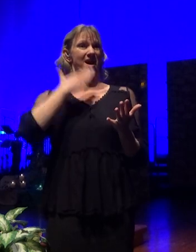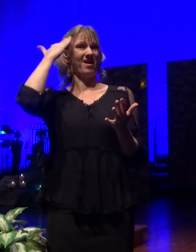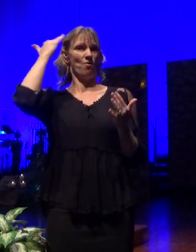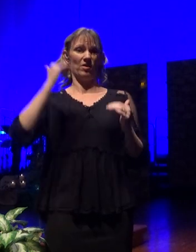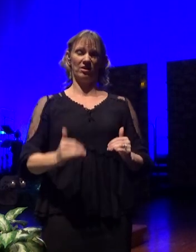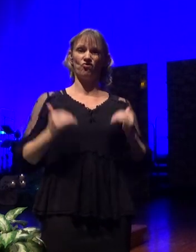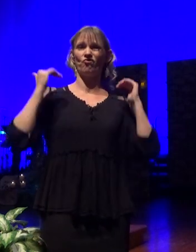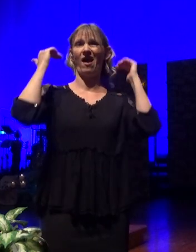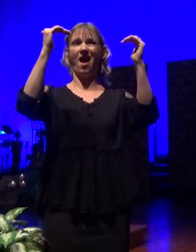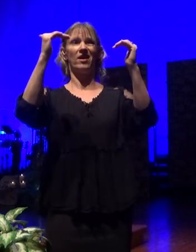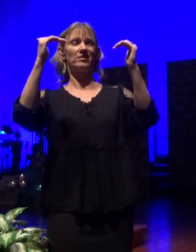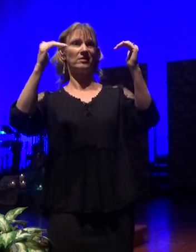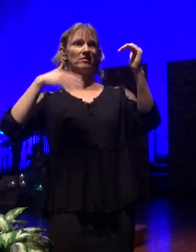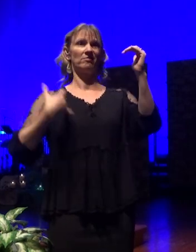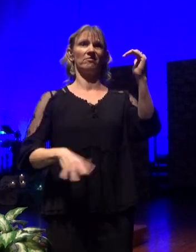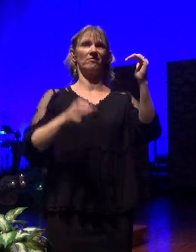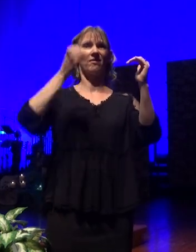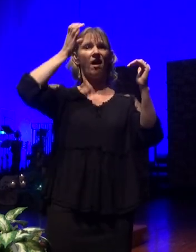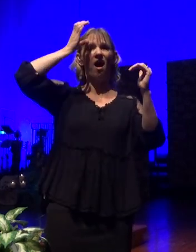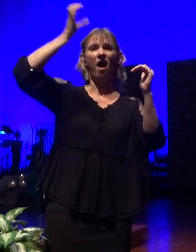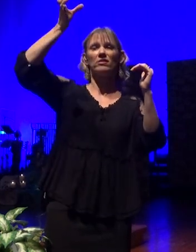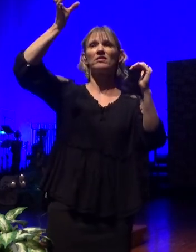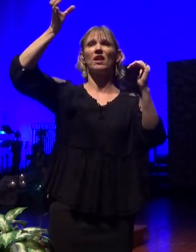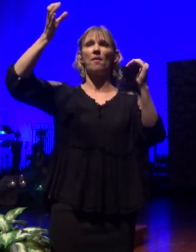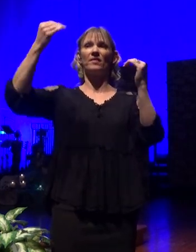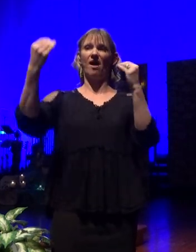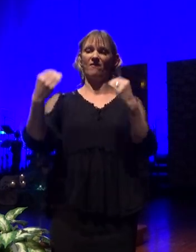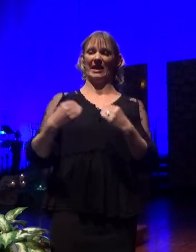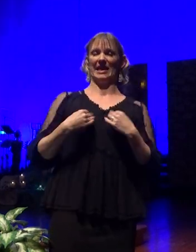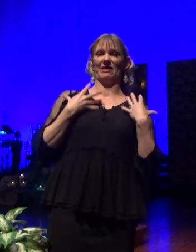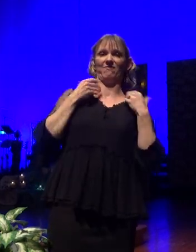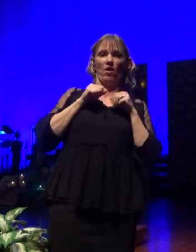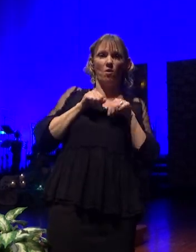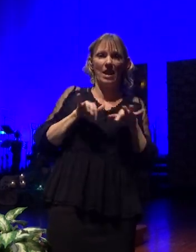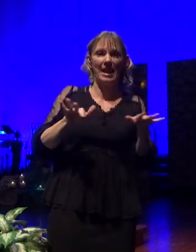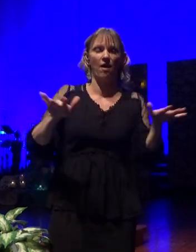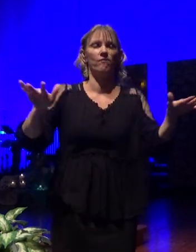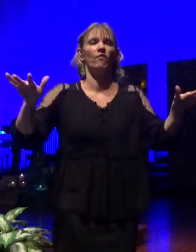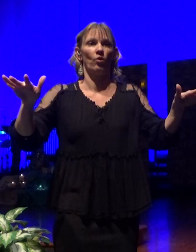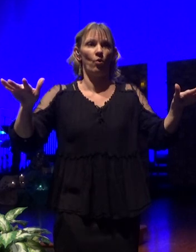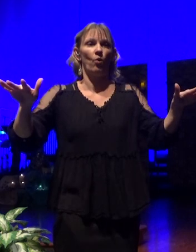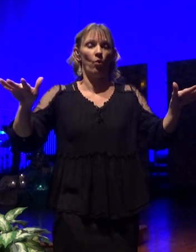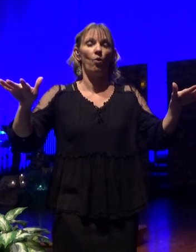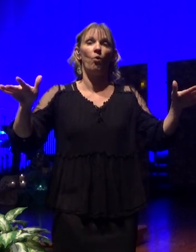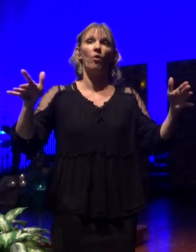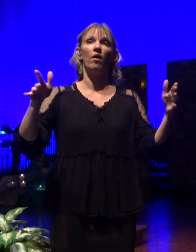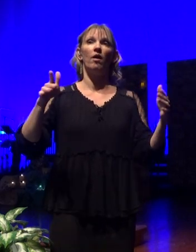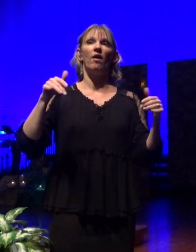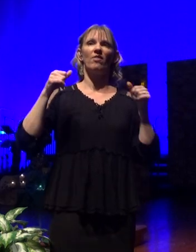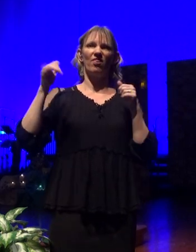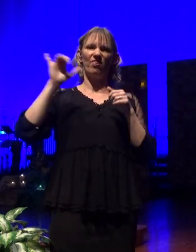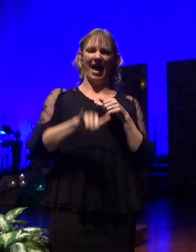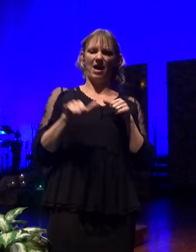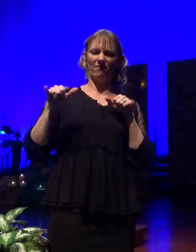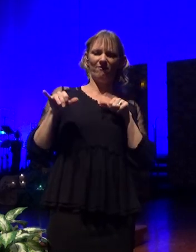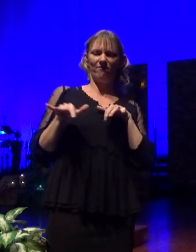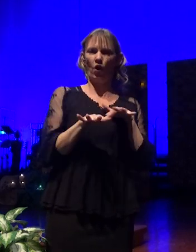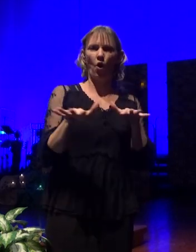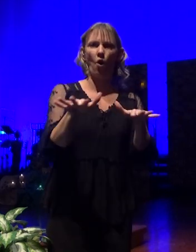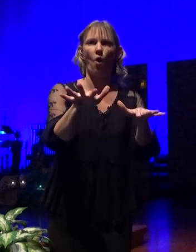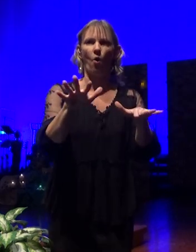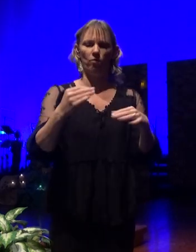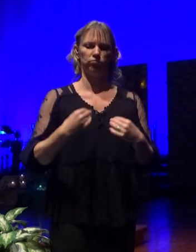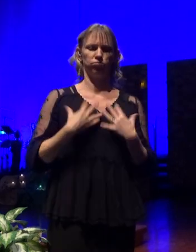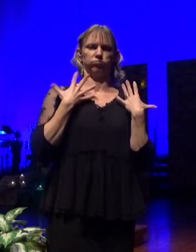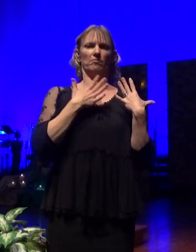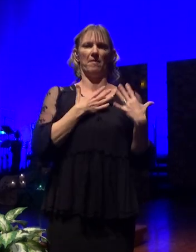to this concept of inflow and outflow. Being in the flow enriches my life